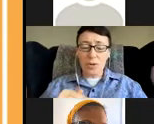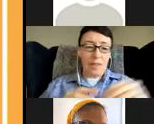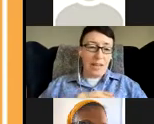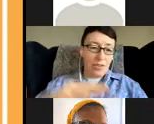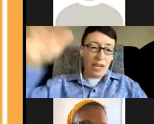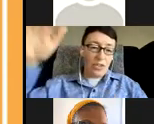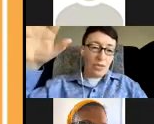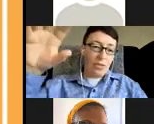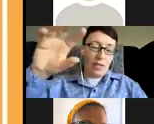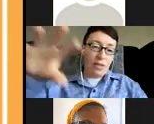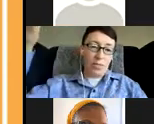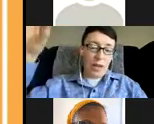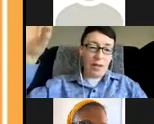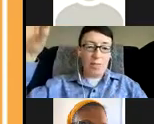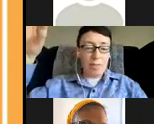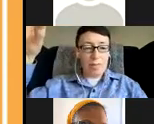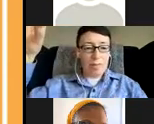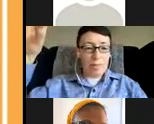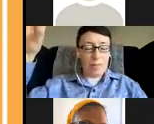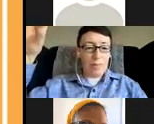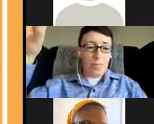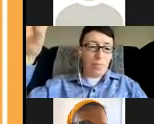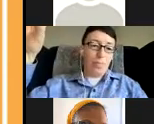also, so that shows that's the red,